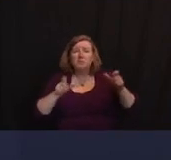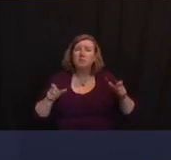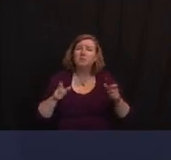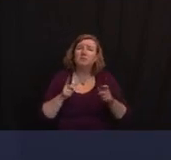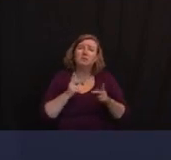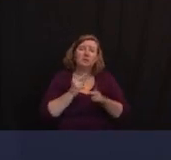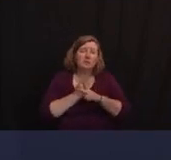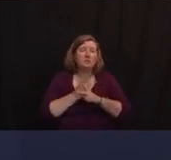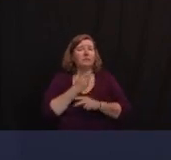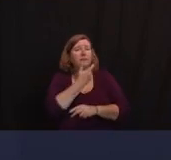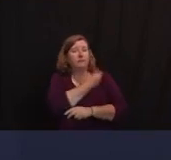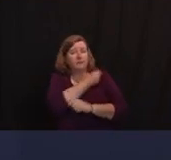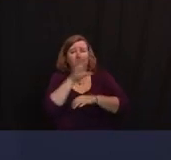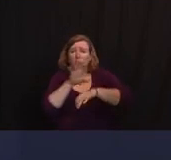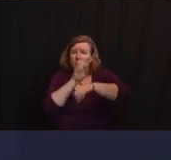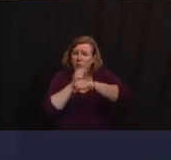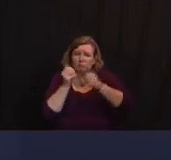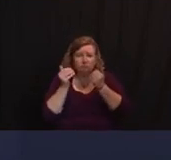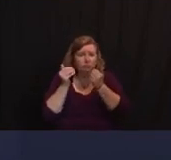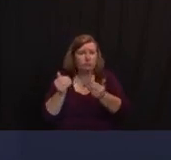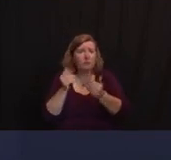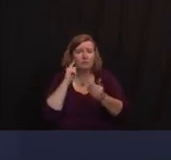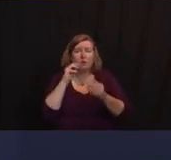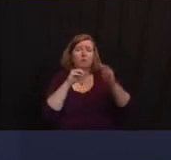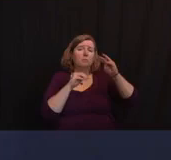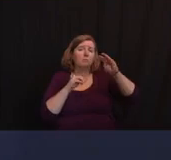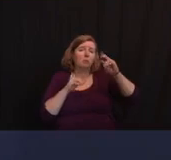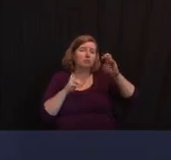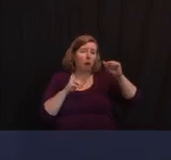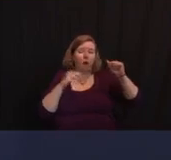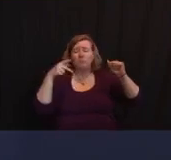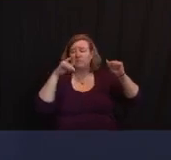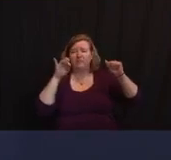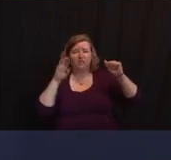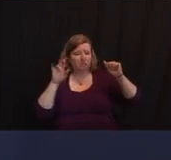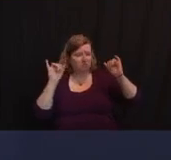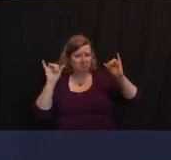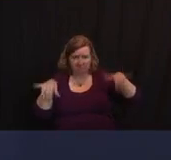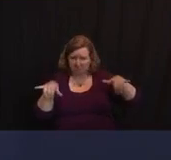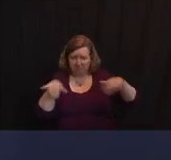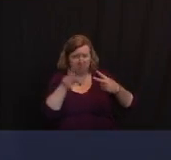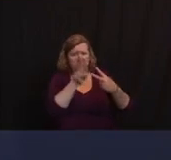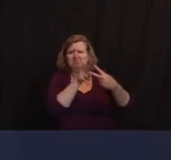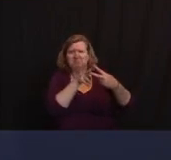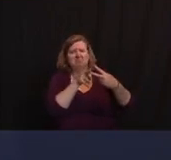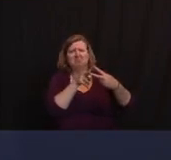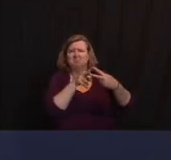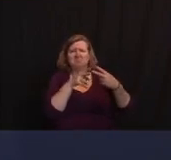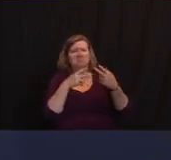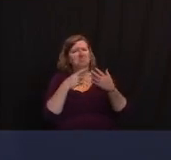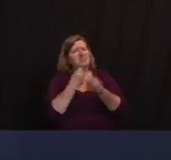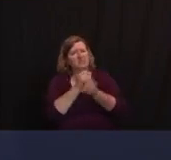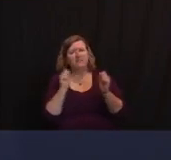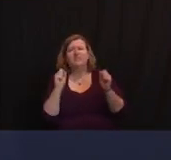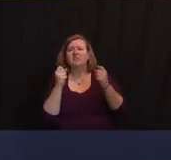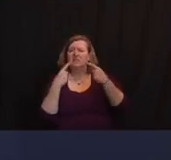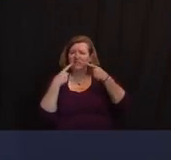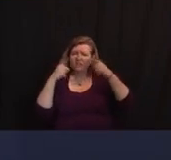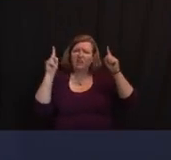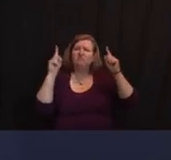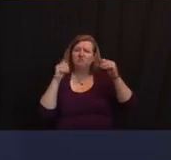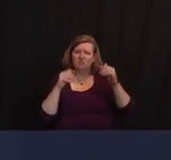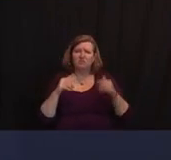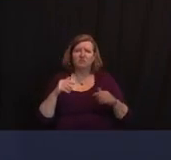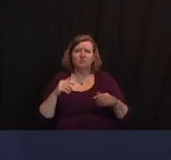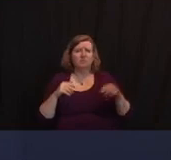vaccine appointments for the Moderna and Pfizer vaccine, which have been demonstrated to be safe and effective. The Moderna and